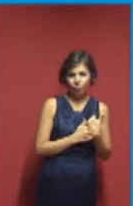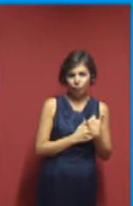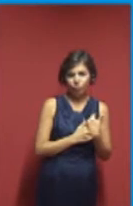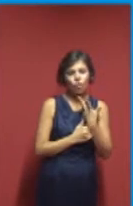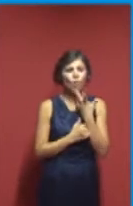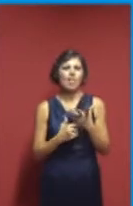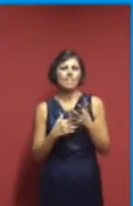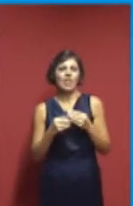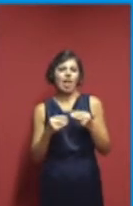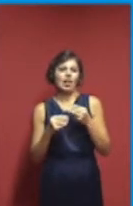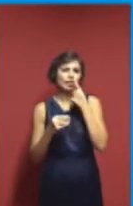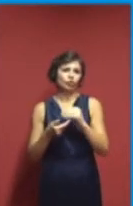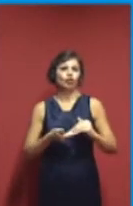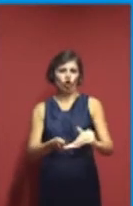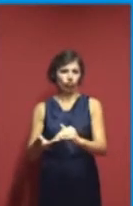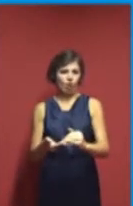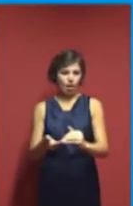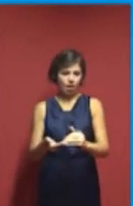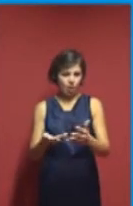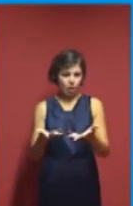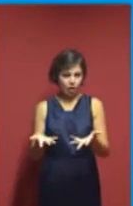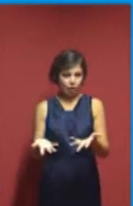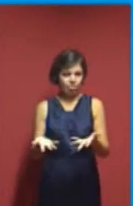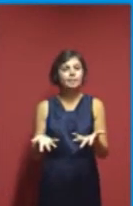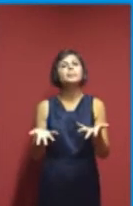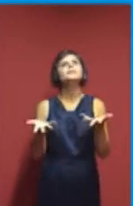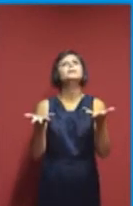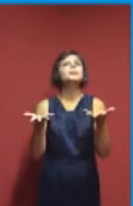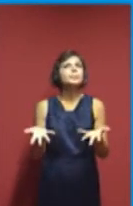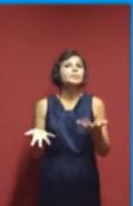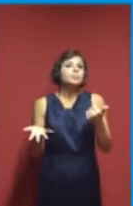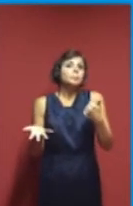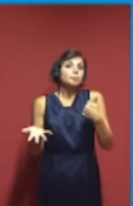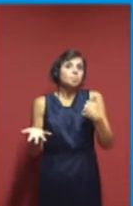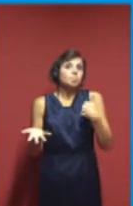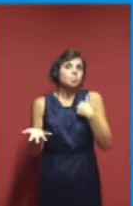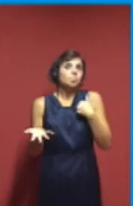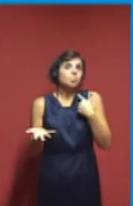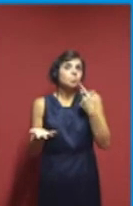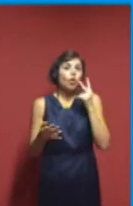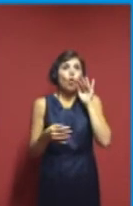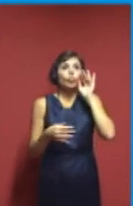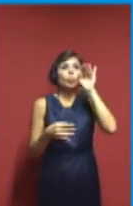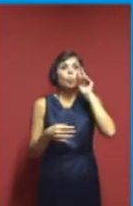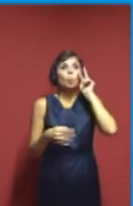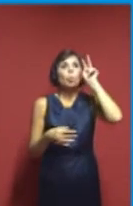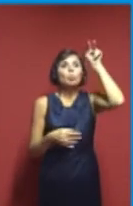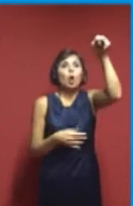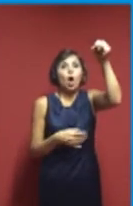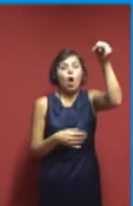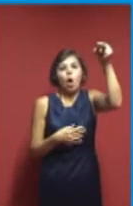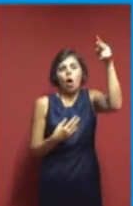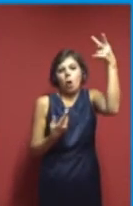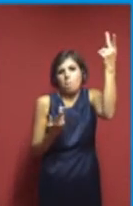I'm not in a position to look into the future, but I'm in a position to shorten my talk. I'm at plus 5 minutes